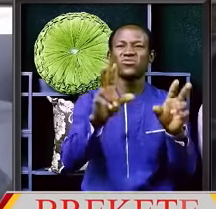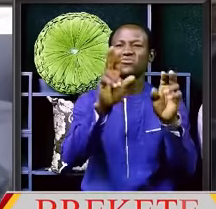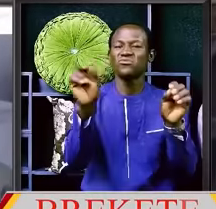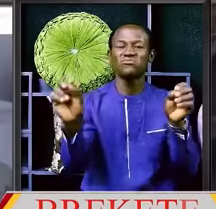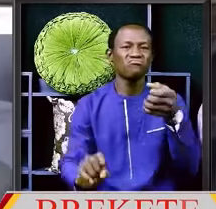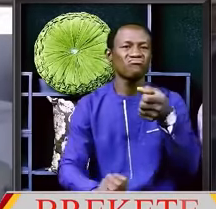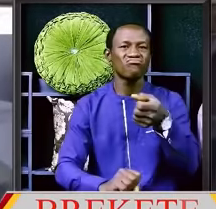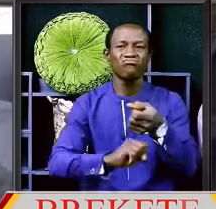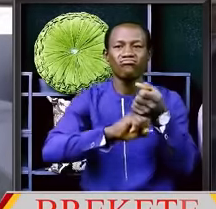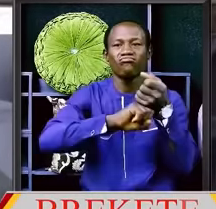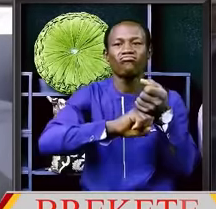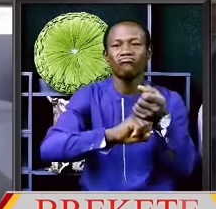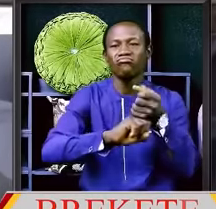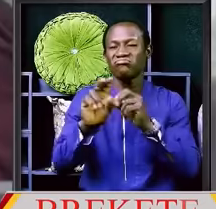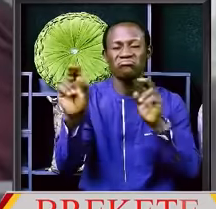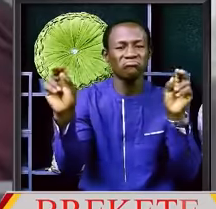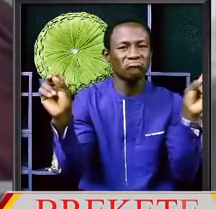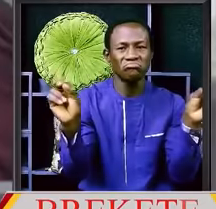No support.